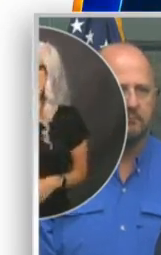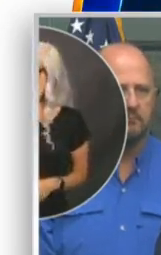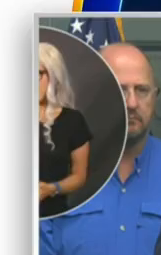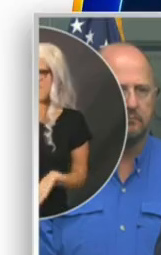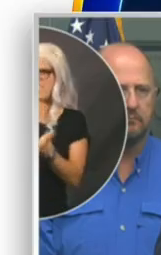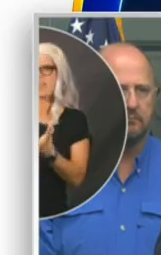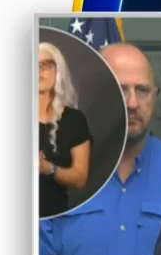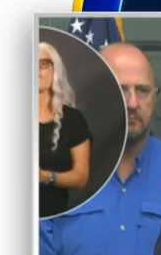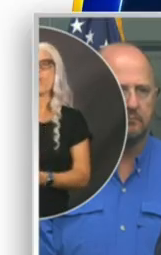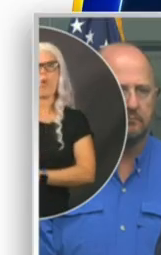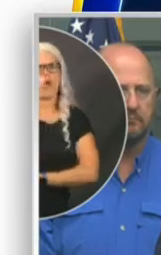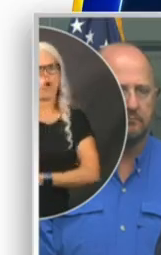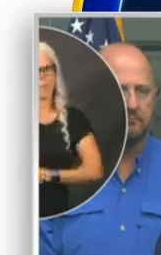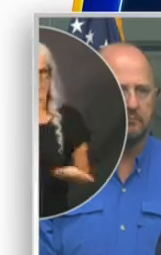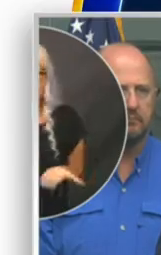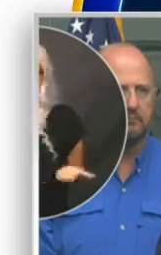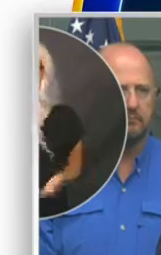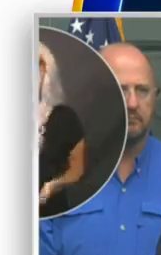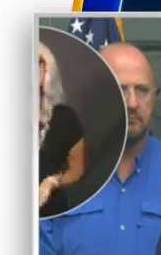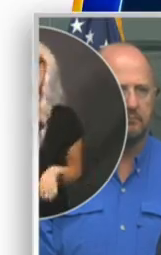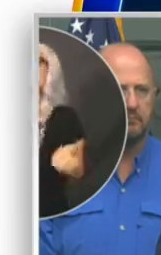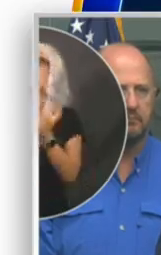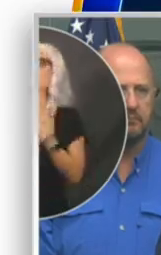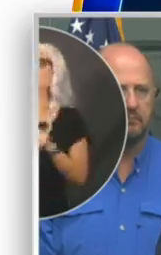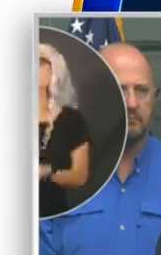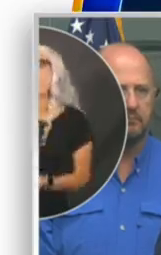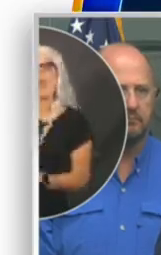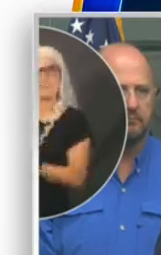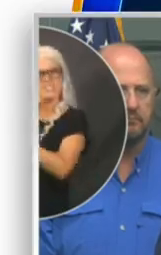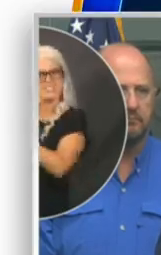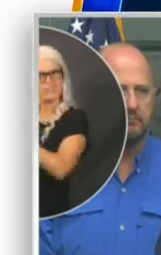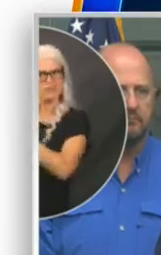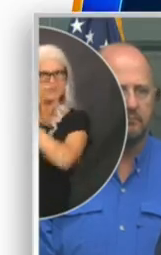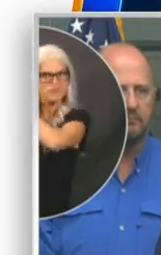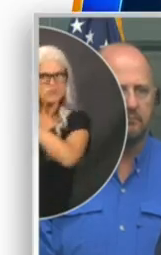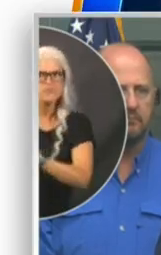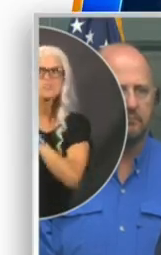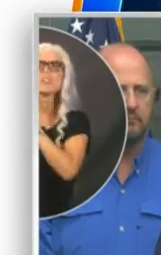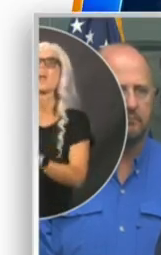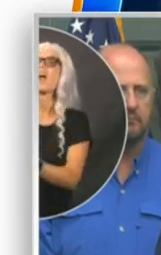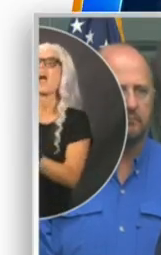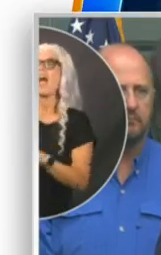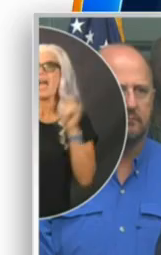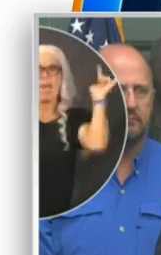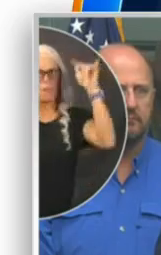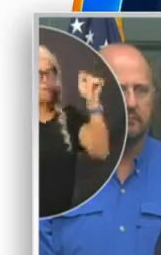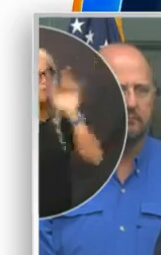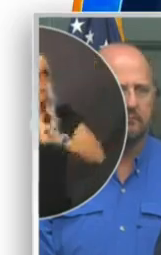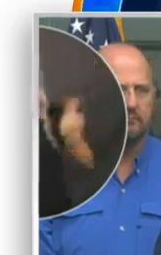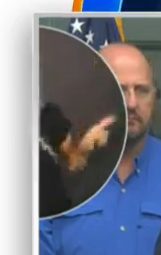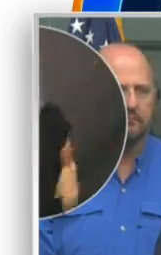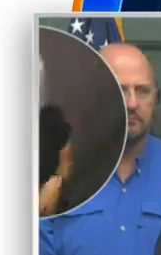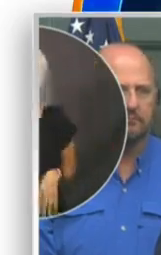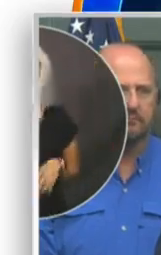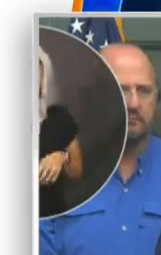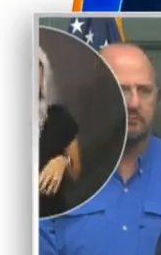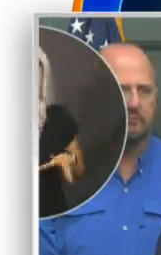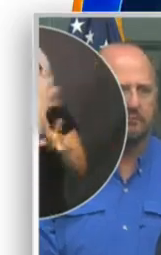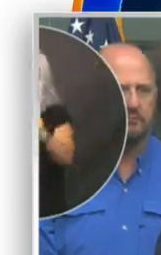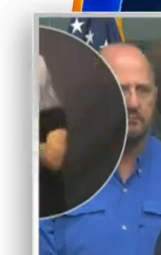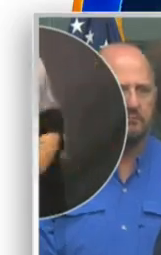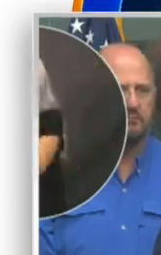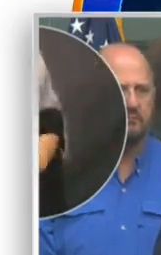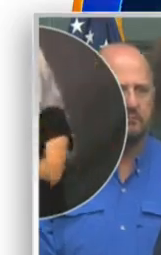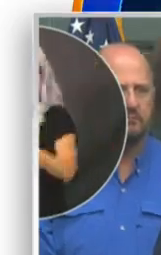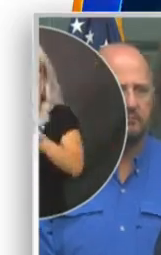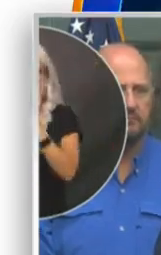have air assets, urban search and rescue teams stationed now in Miami that will be able to respond over to Southwest